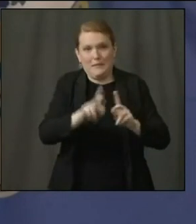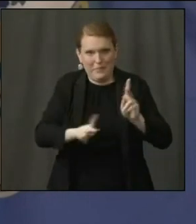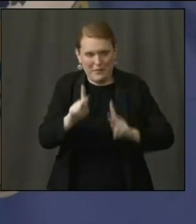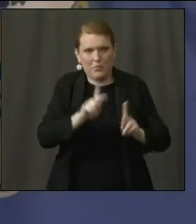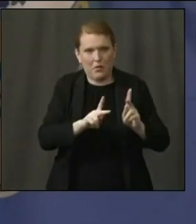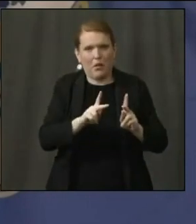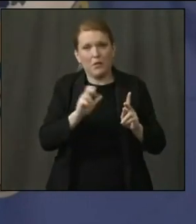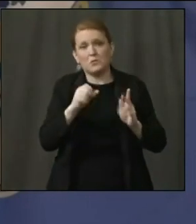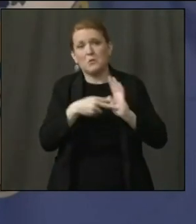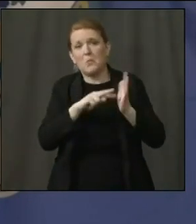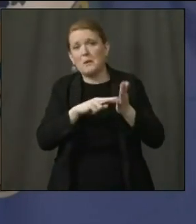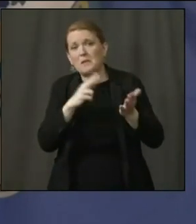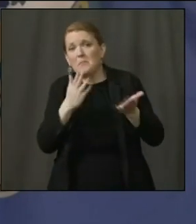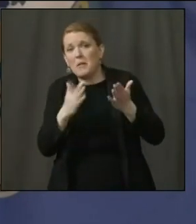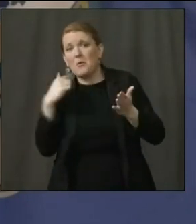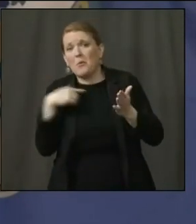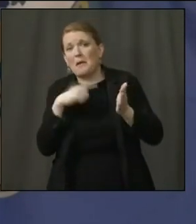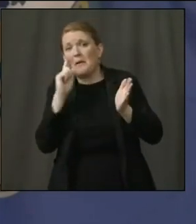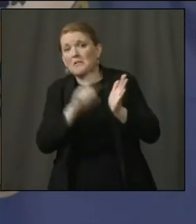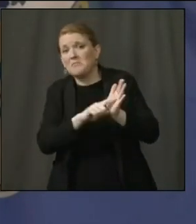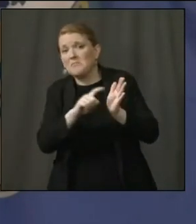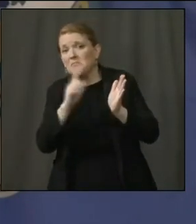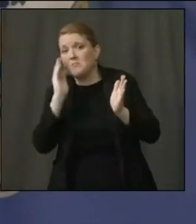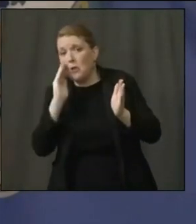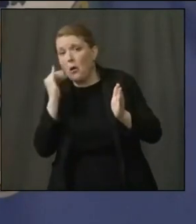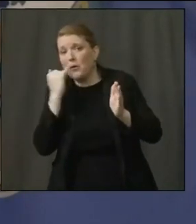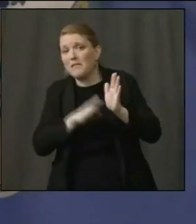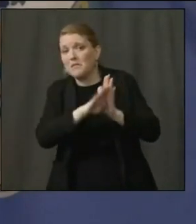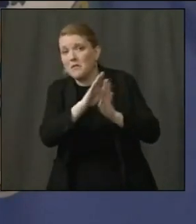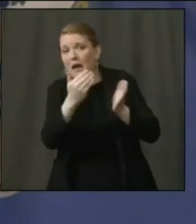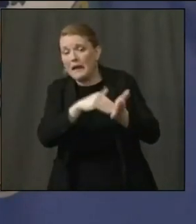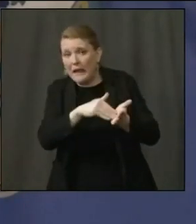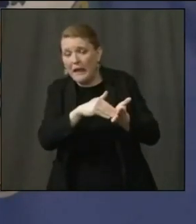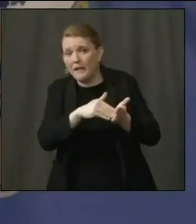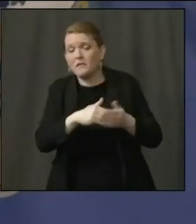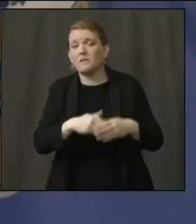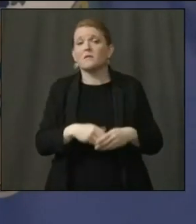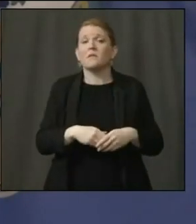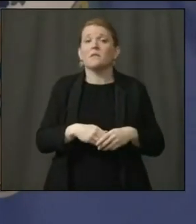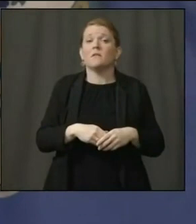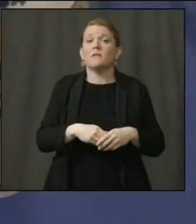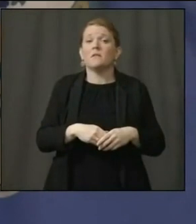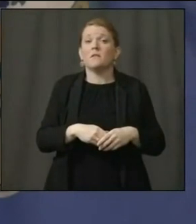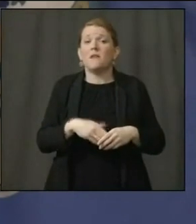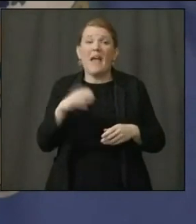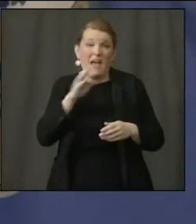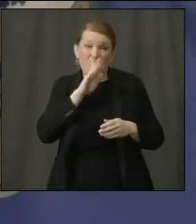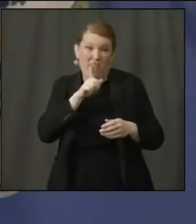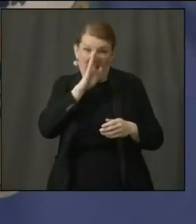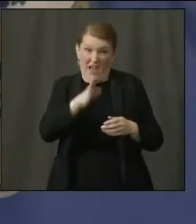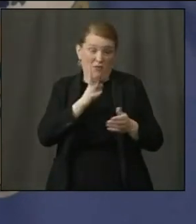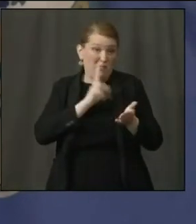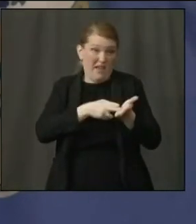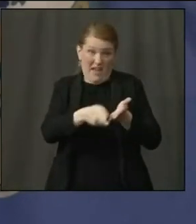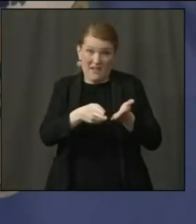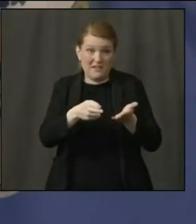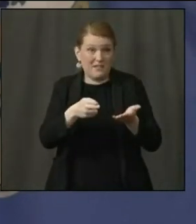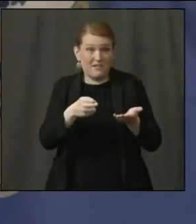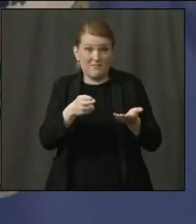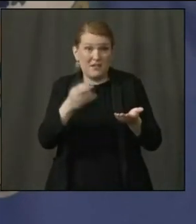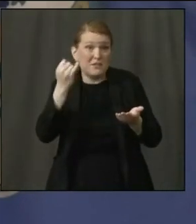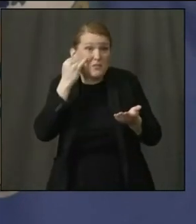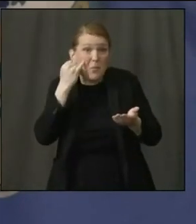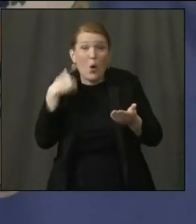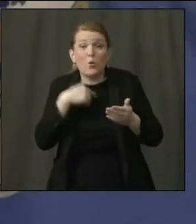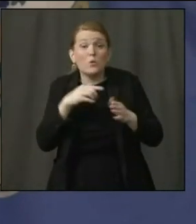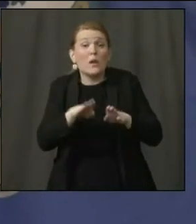blunt about it, if you find on May 27th that we've had some flare-ups and it looks like the nail salons are risky, we can always throttle it